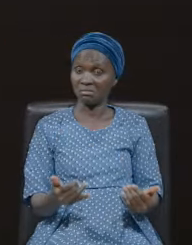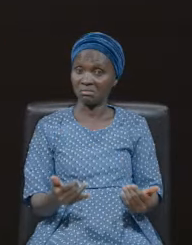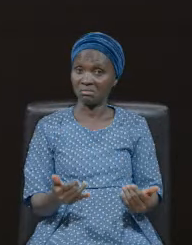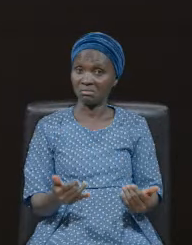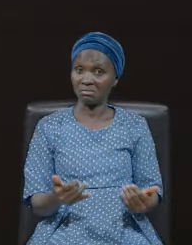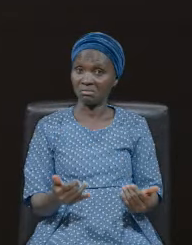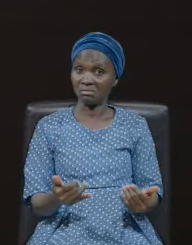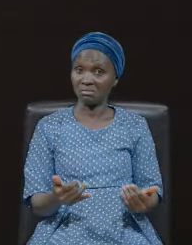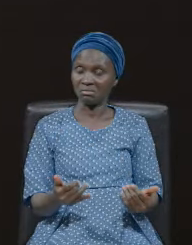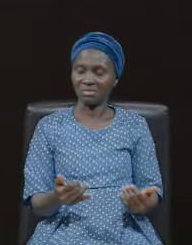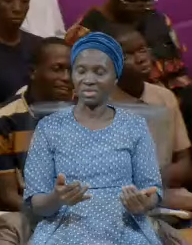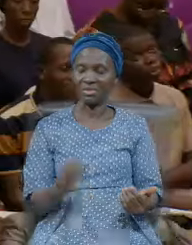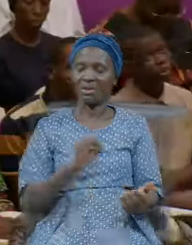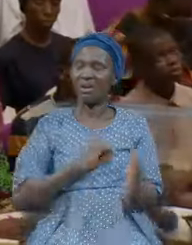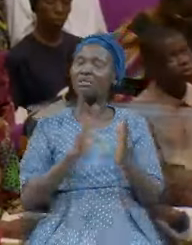we will pray.